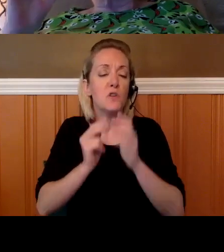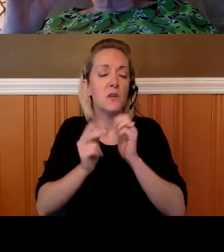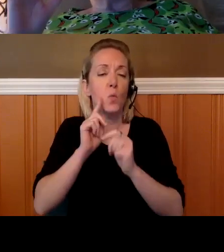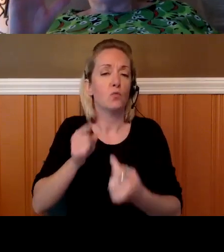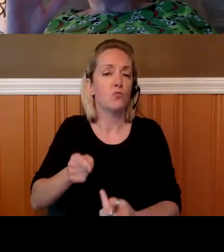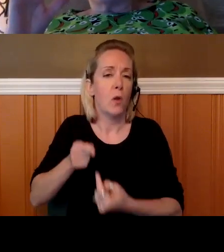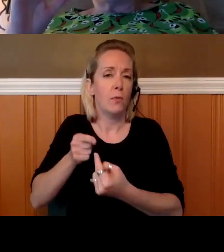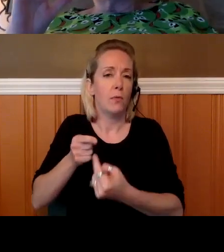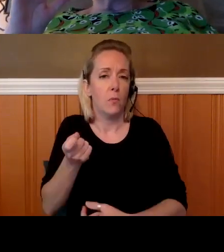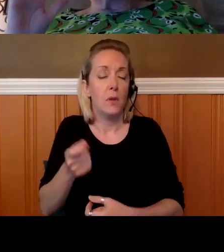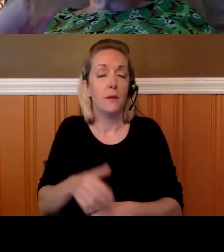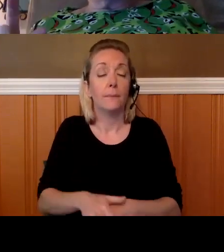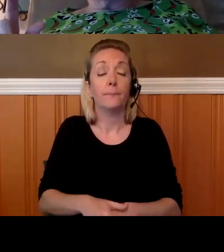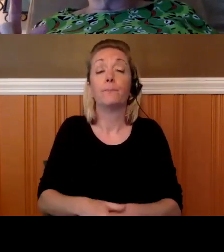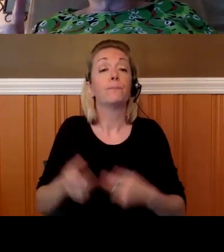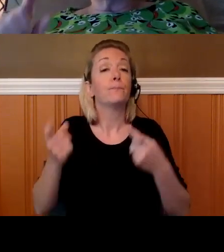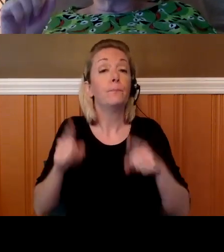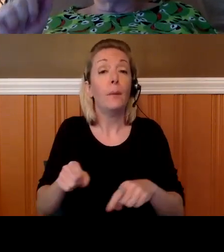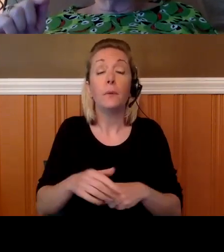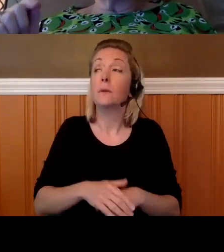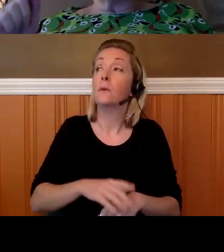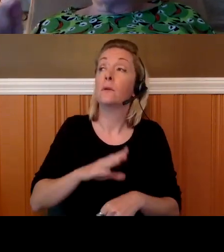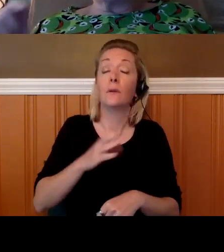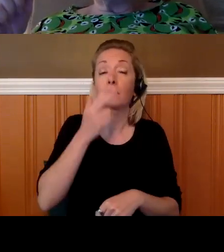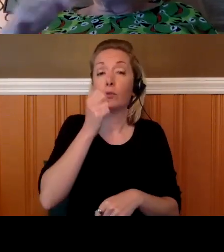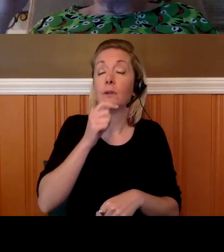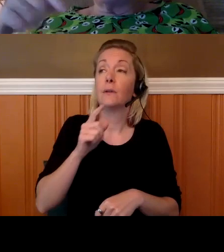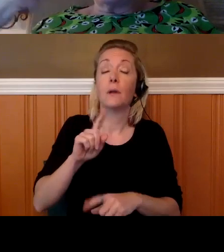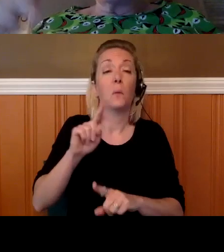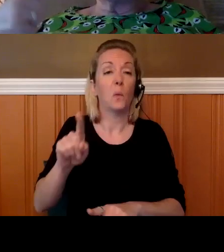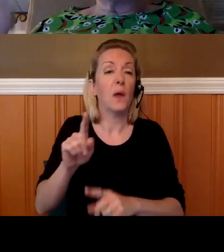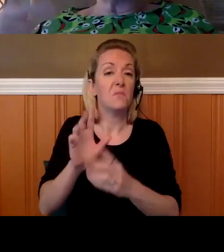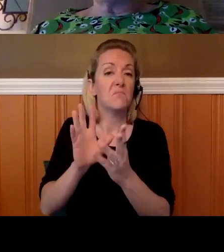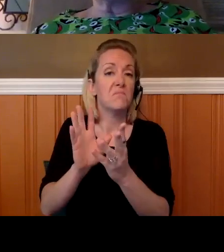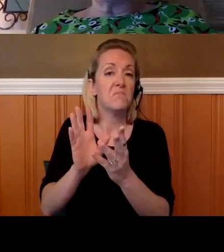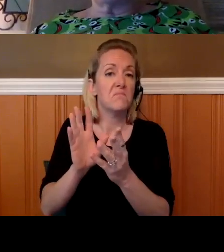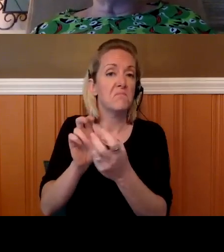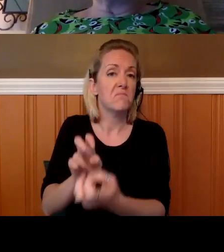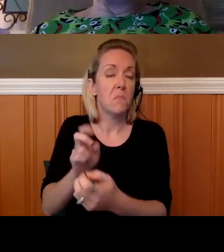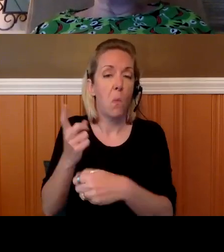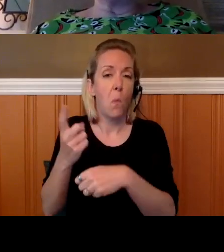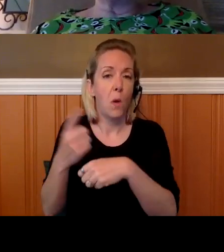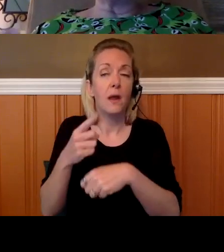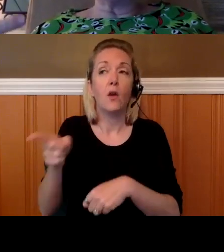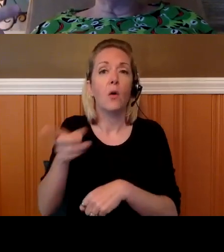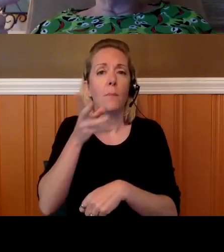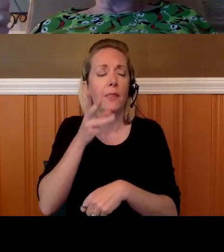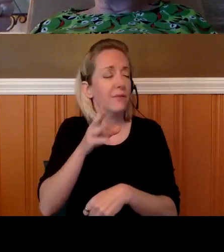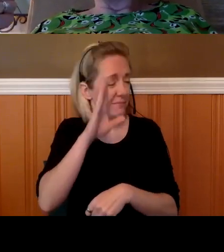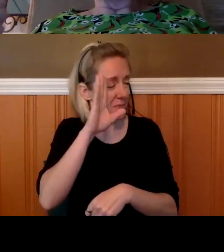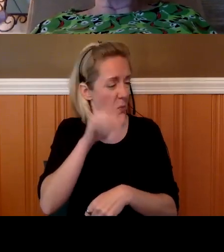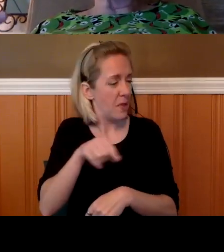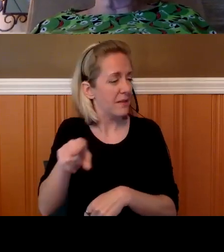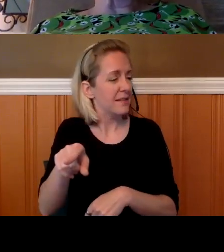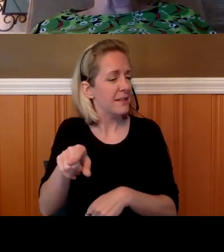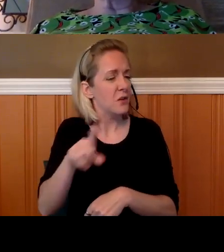we found was, her mom said to me, I went for a session one afternoon, and her mom said, she is